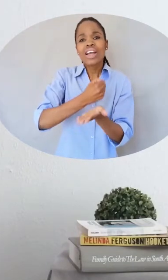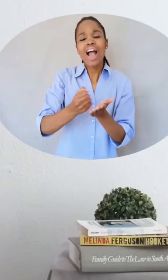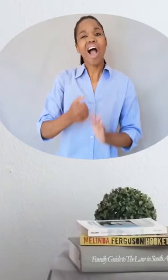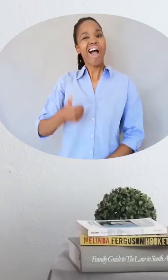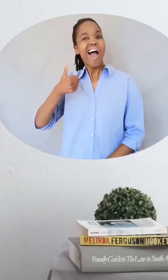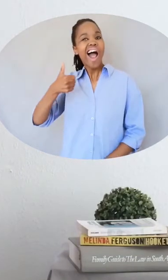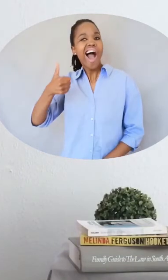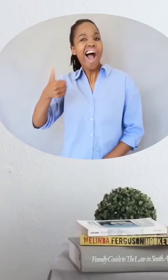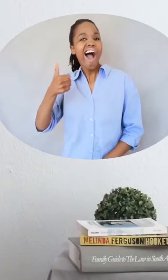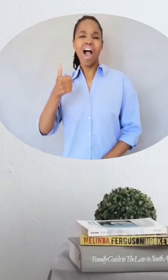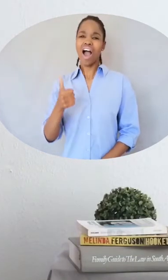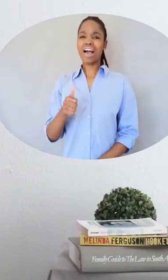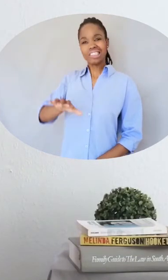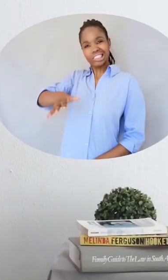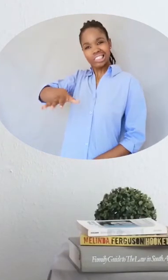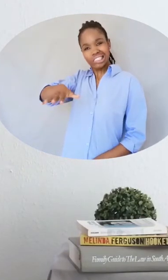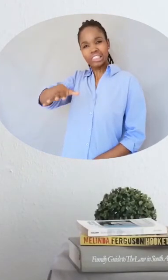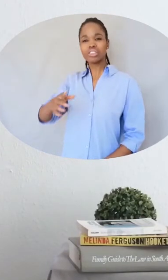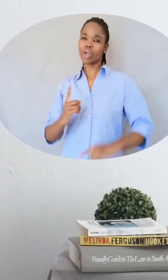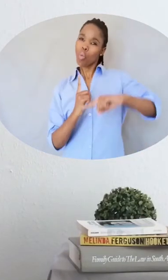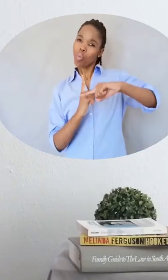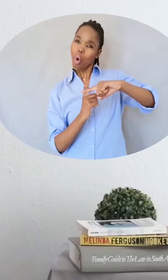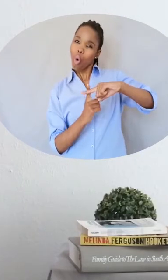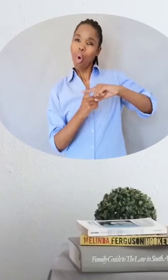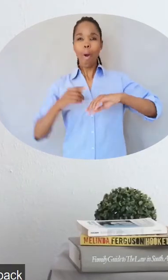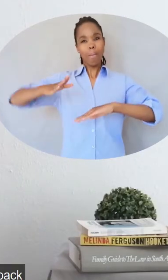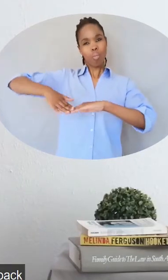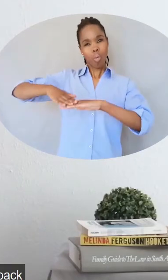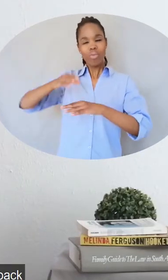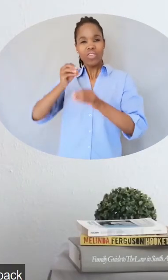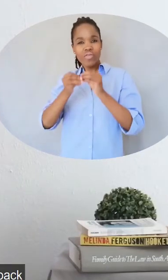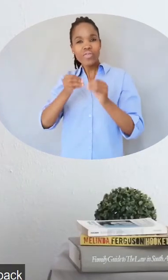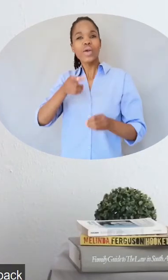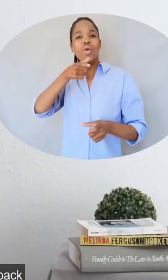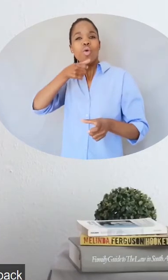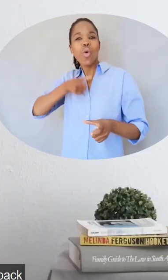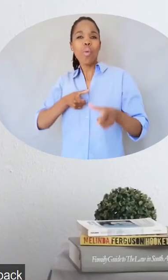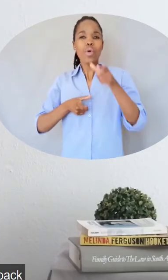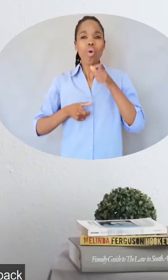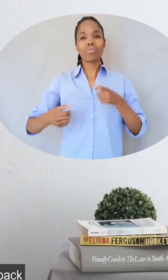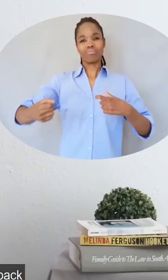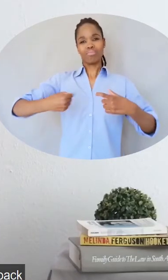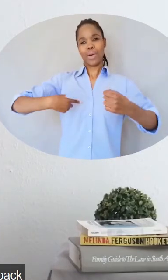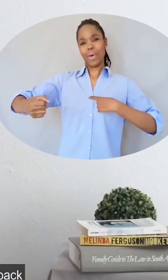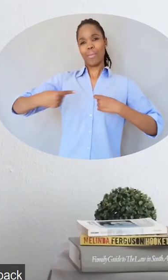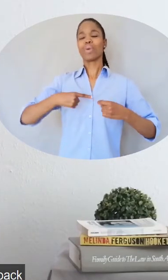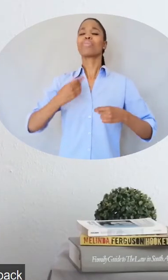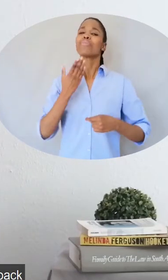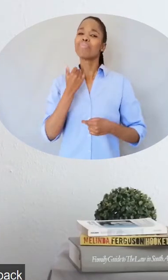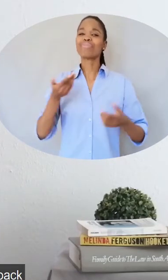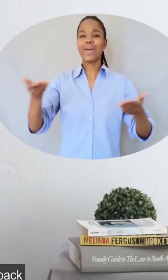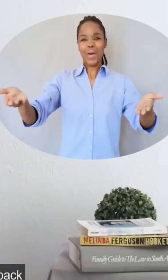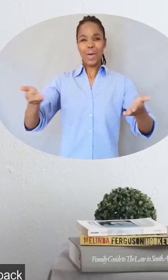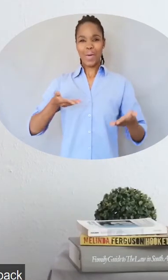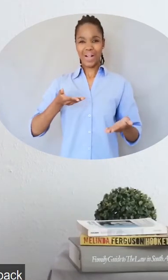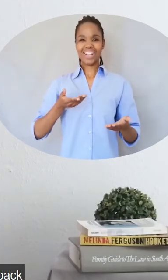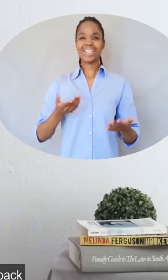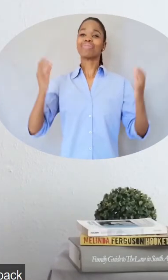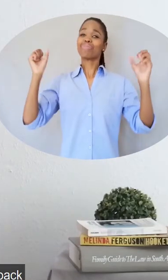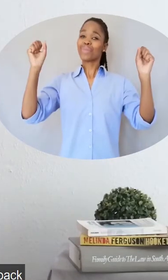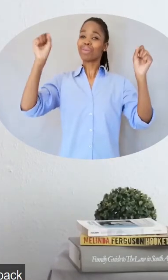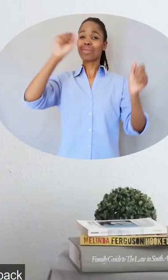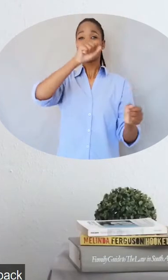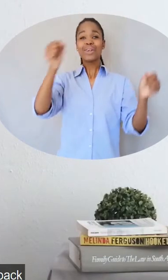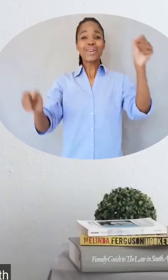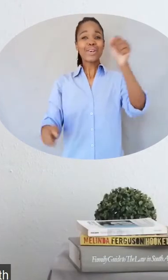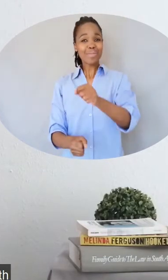and please, please give us feedback, your comments and your feedback is very welcome.